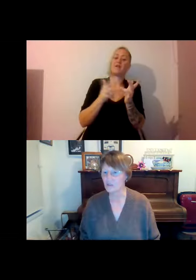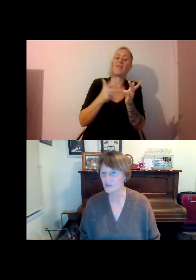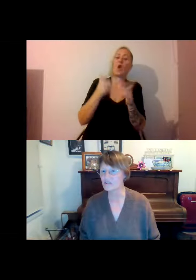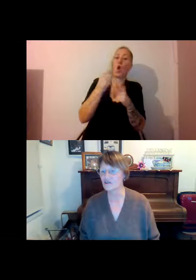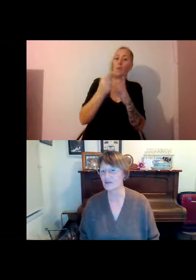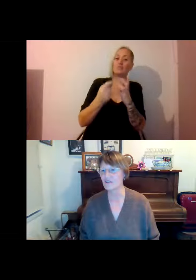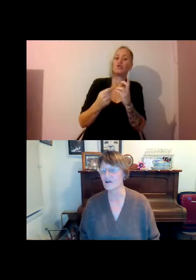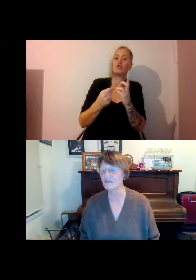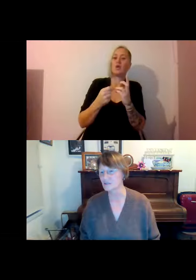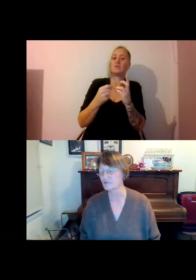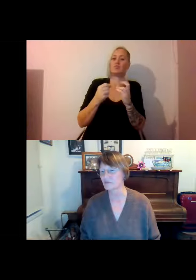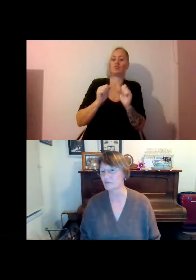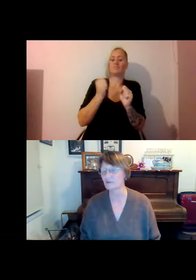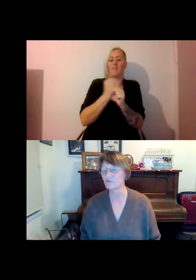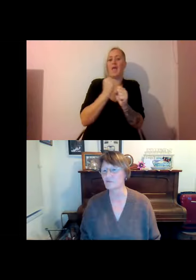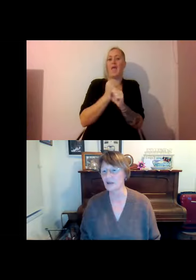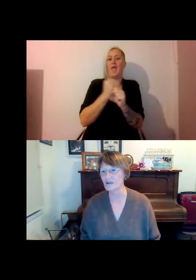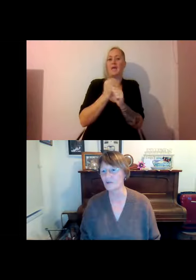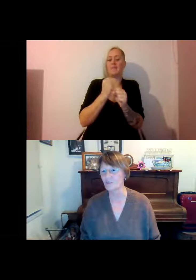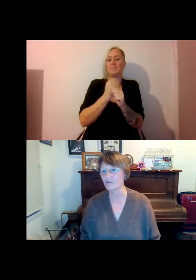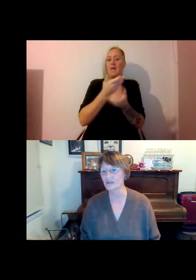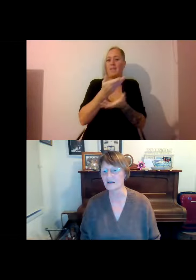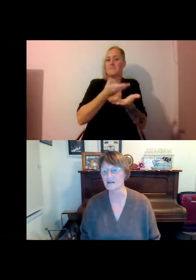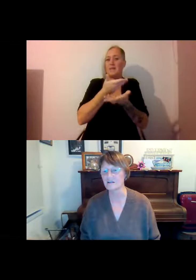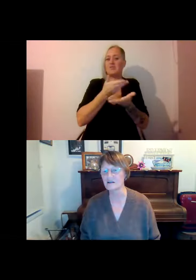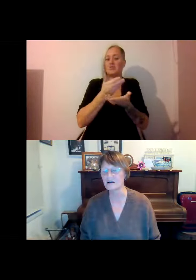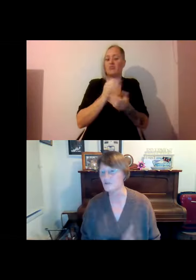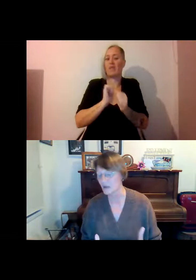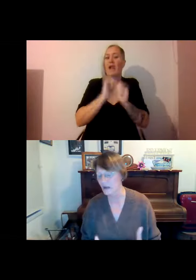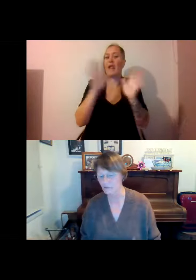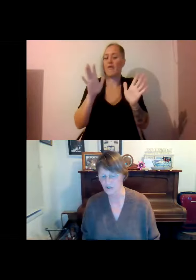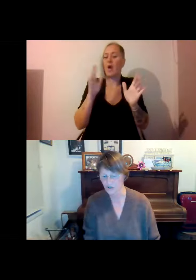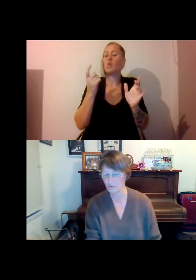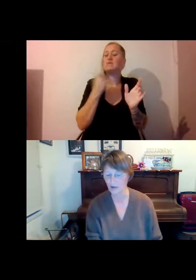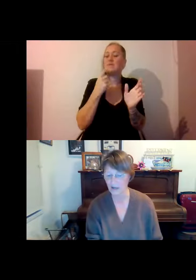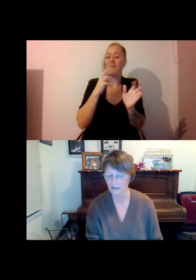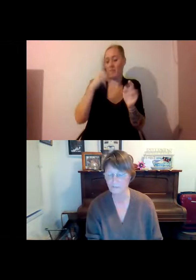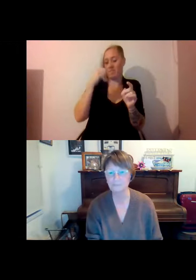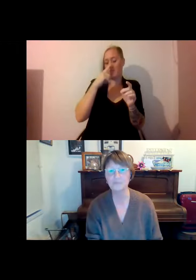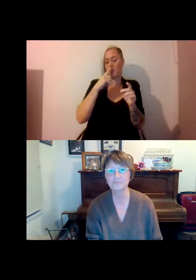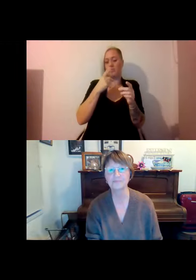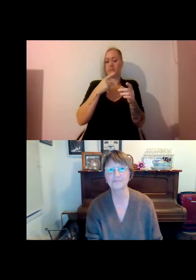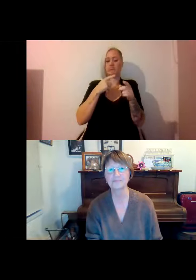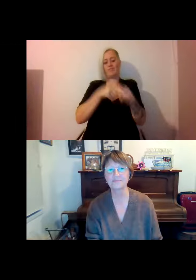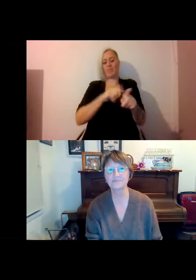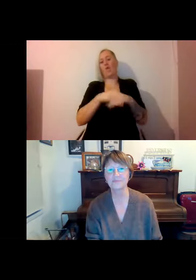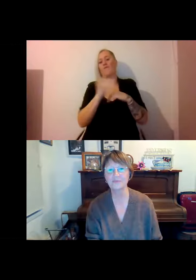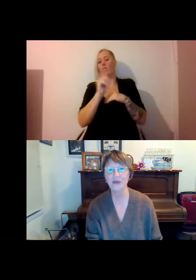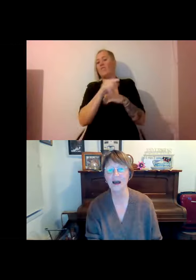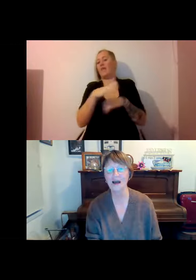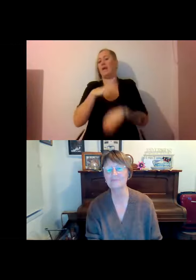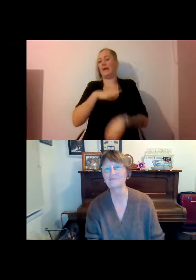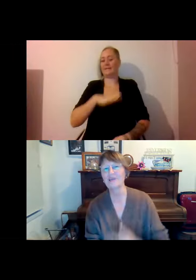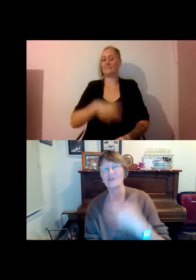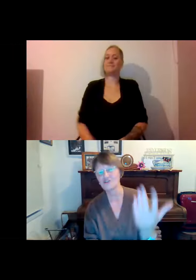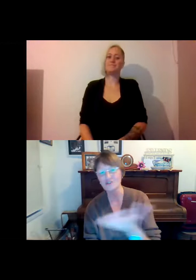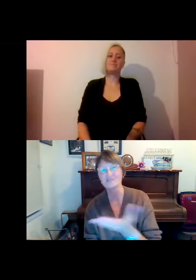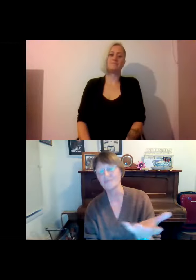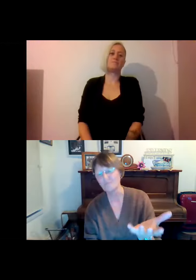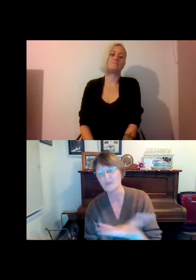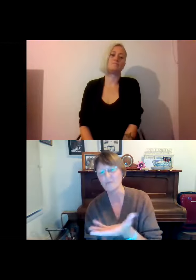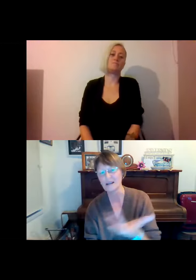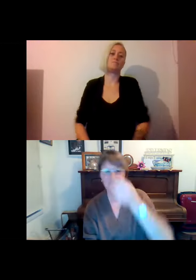the message clearer and simpler for people, depending on what they need to be able to communicate. Okay, so